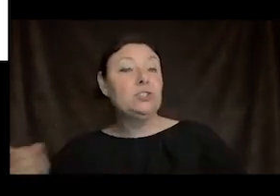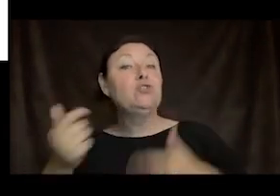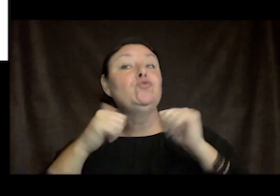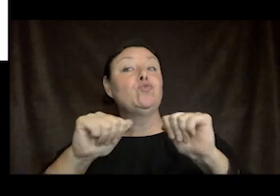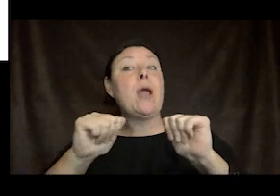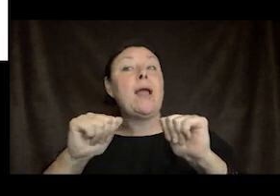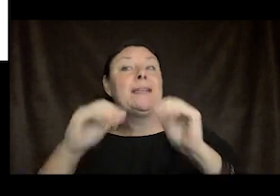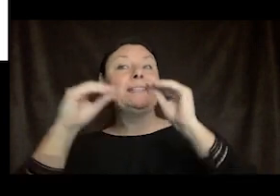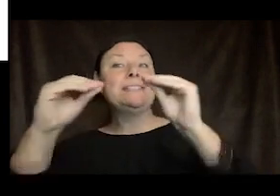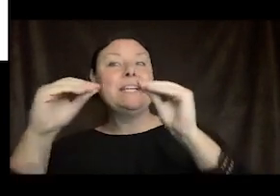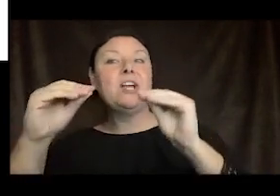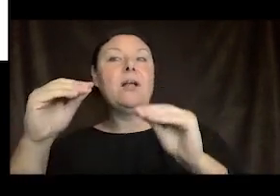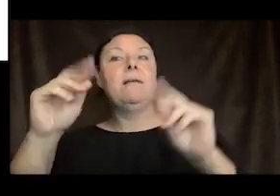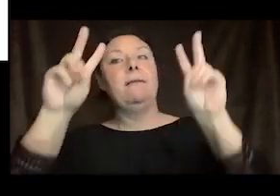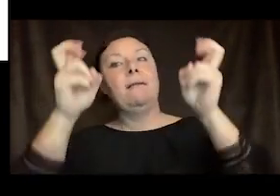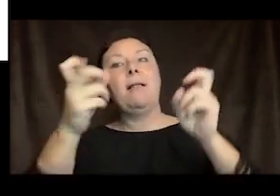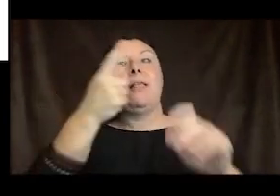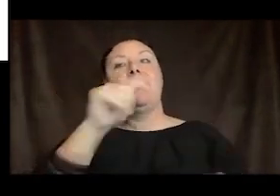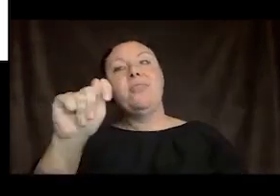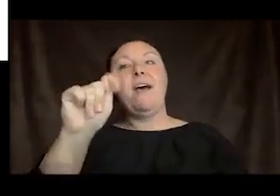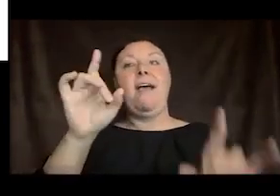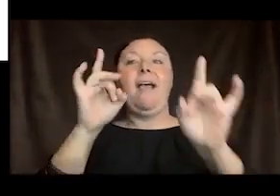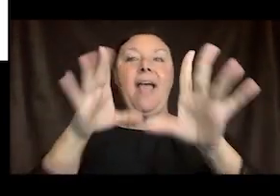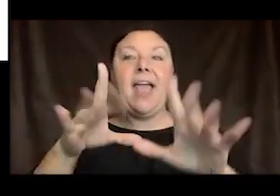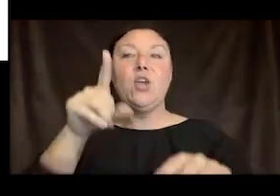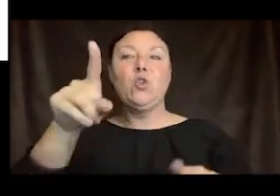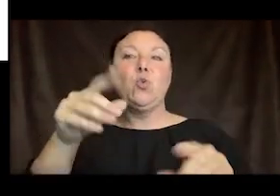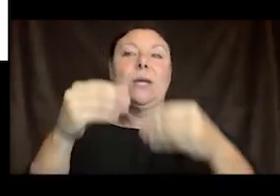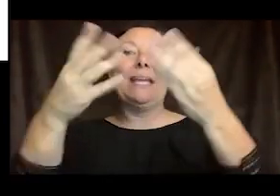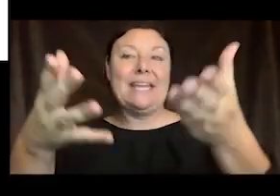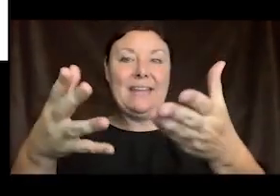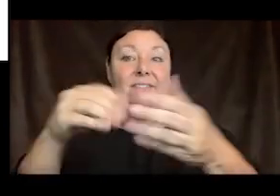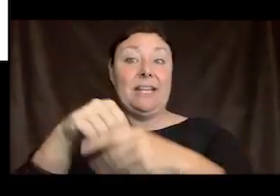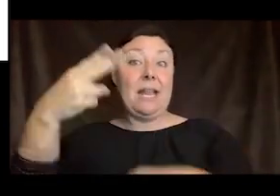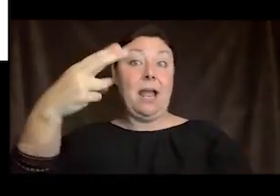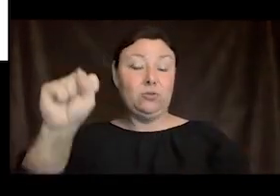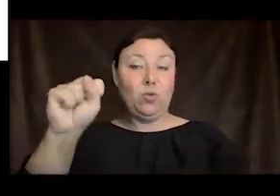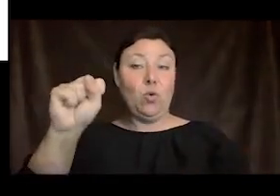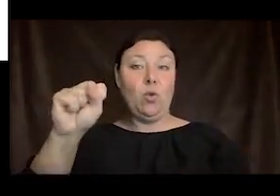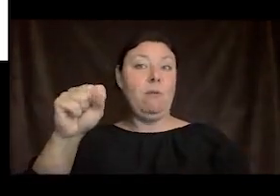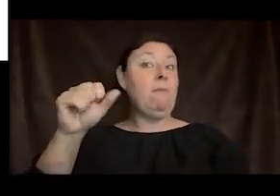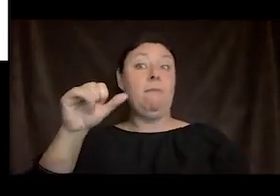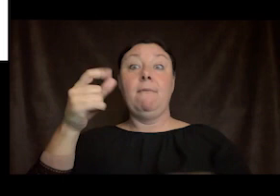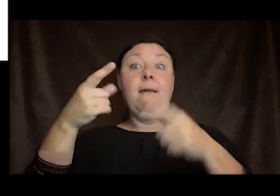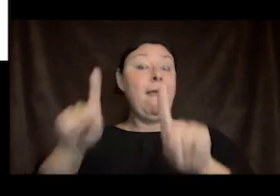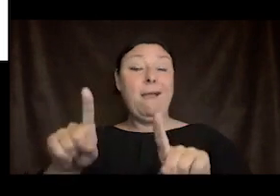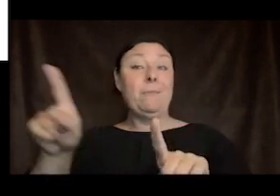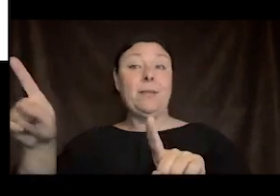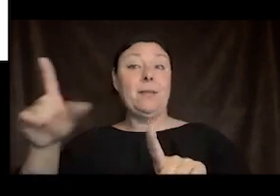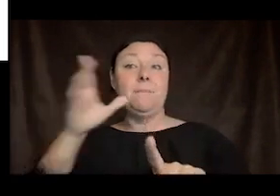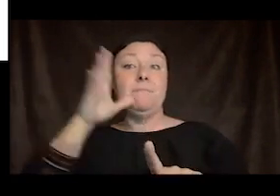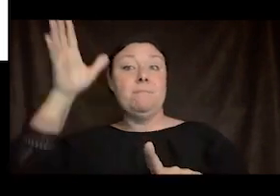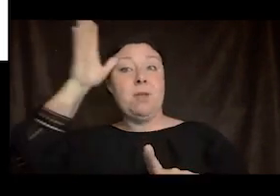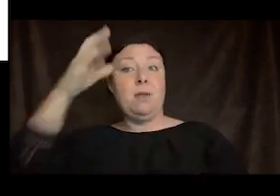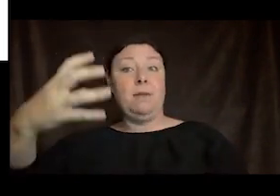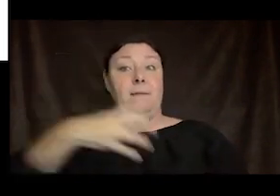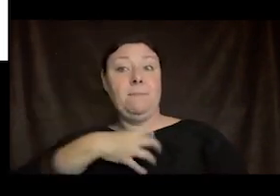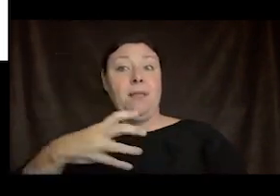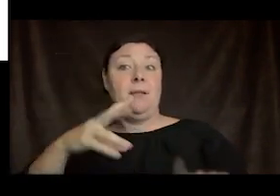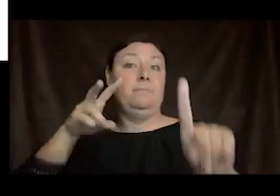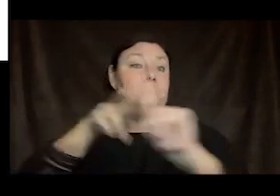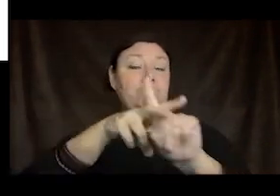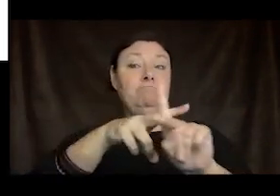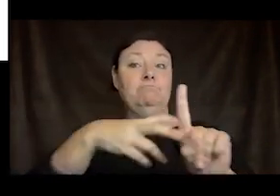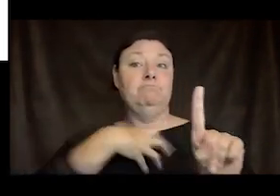The Hate You Give at high school and had a parent complain, and it went all the way to the board meeting. How do you advise teachers to